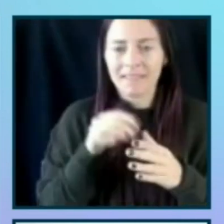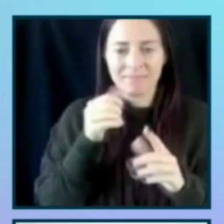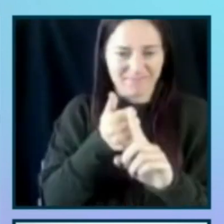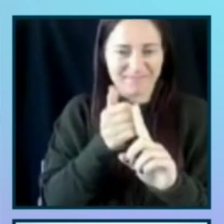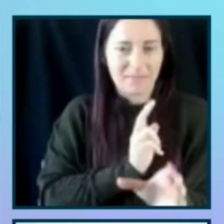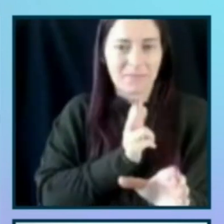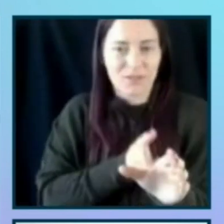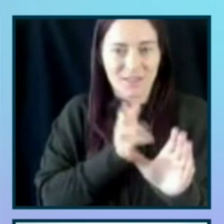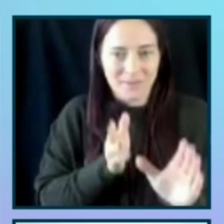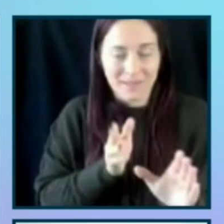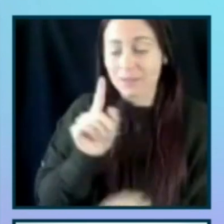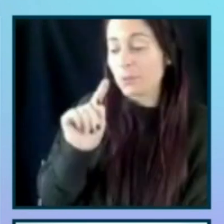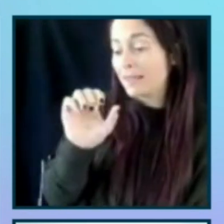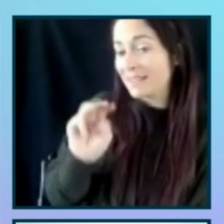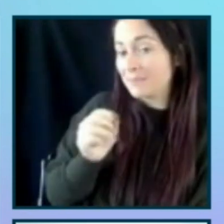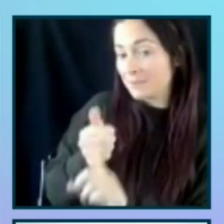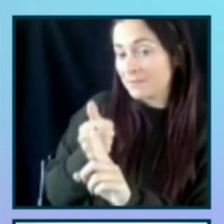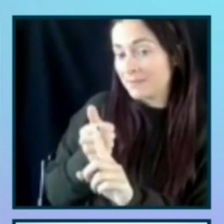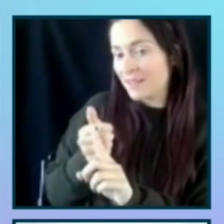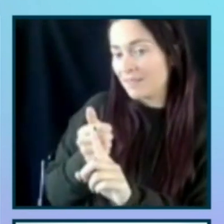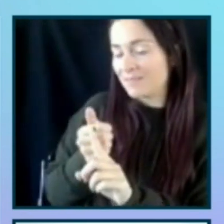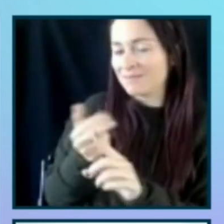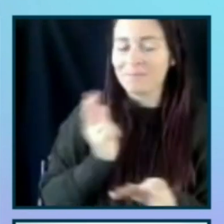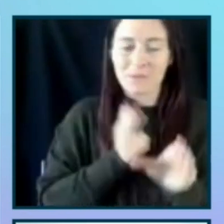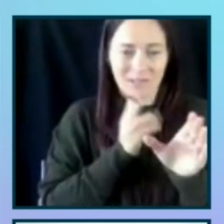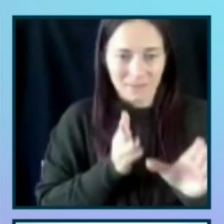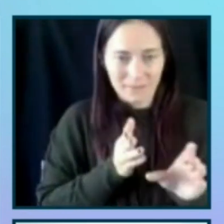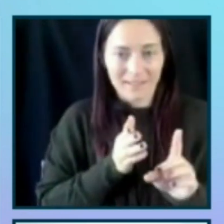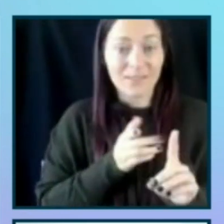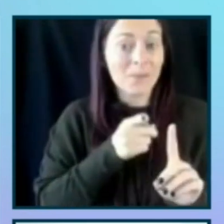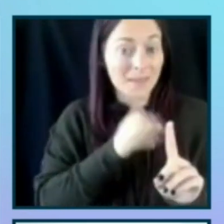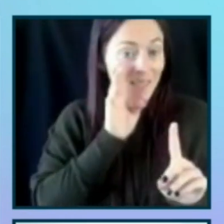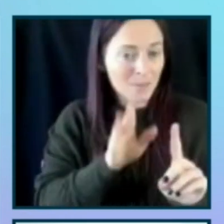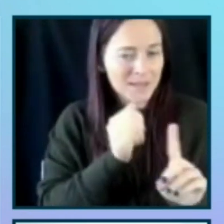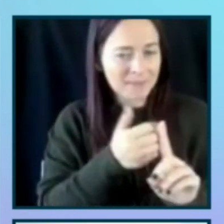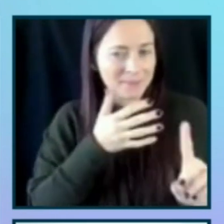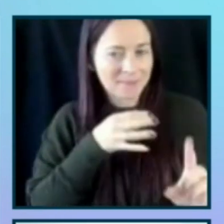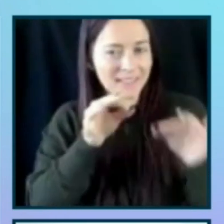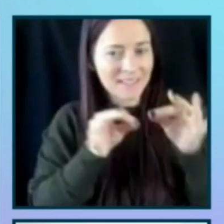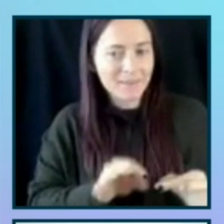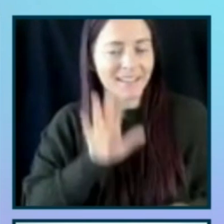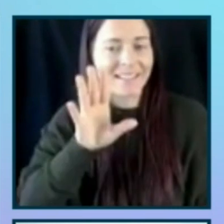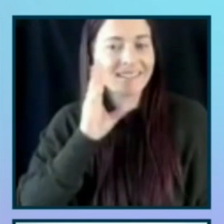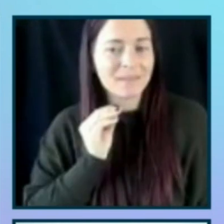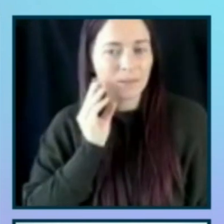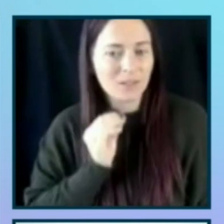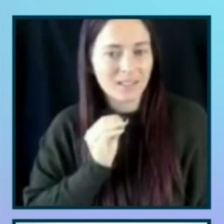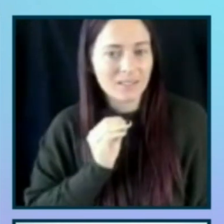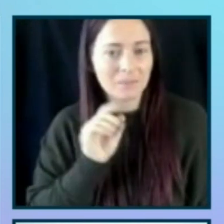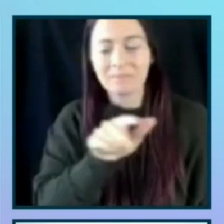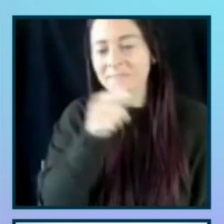So Tim was actually a participant in our study, and so he is going to touch on what it was like for him. Thanks, Tim. Sure.